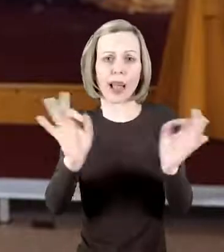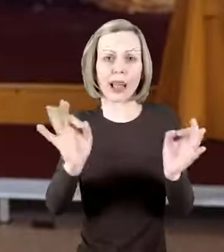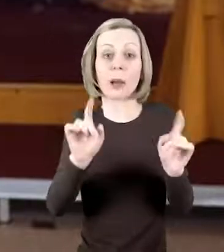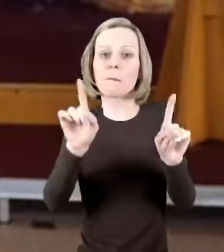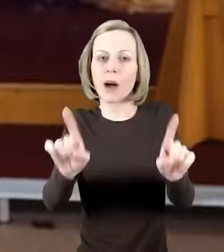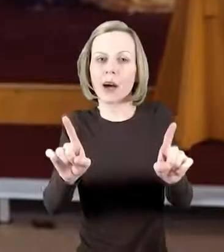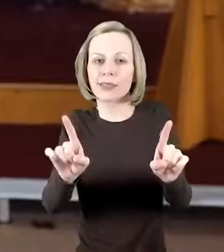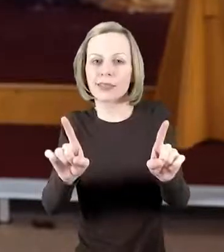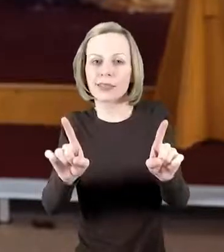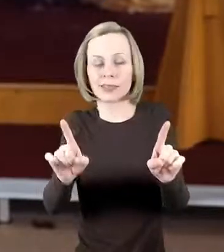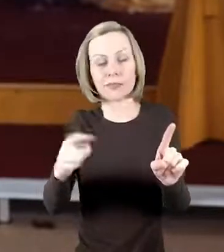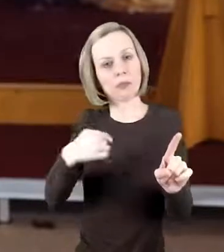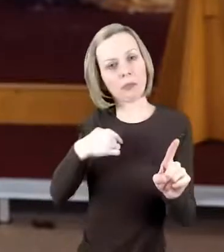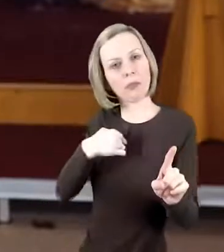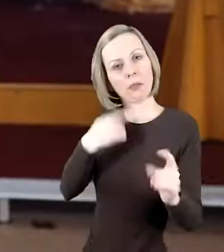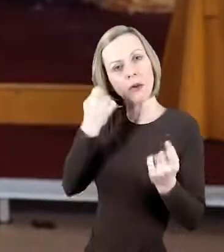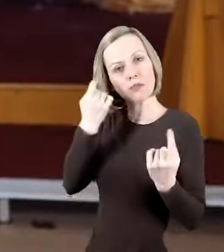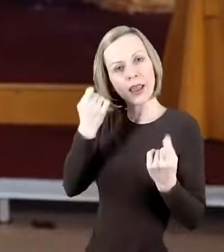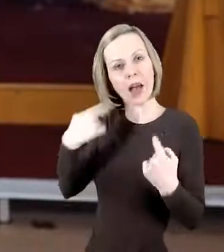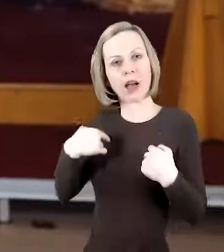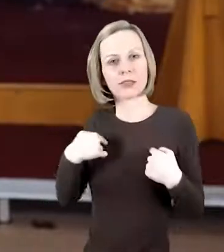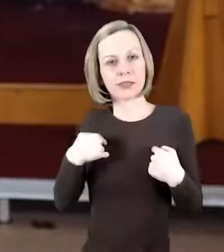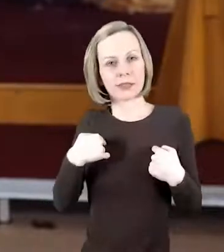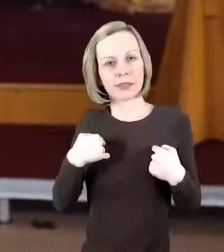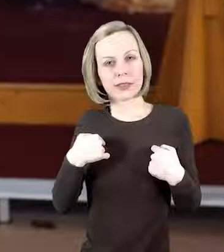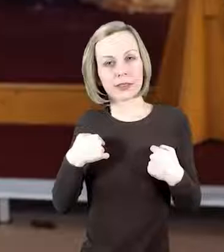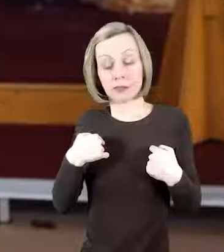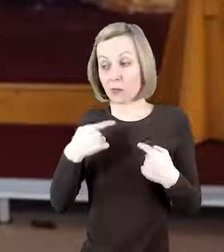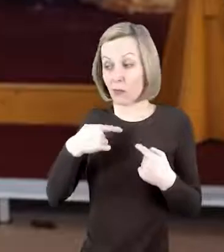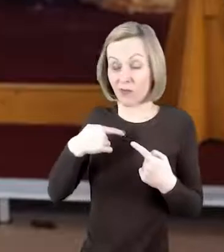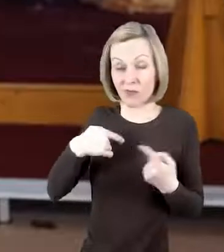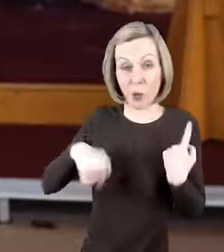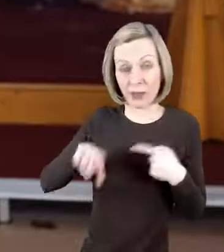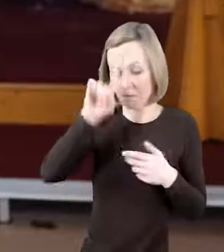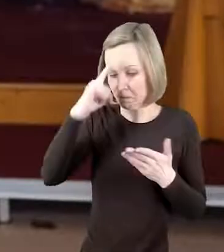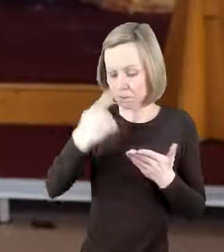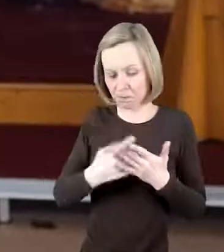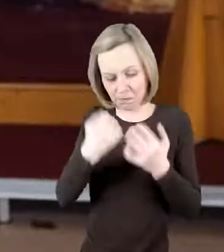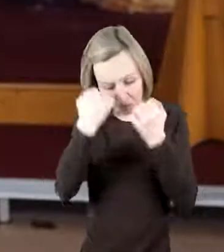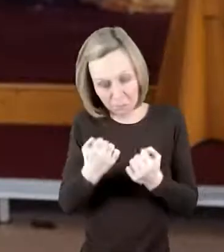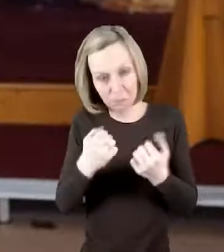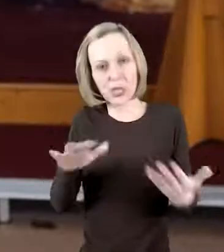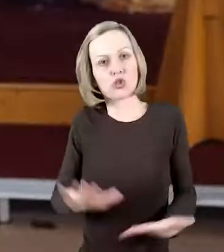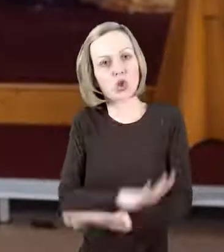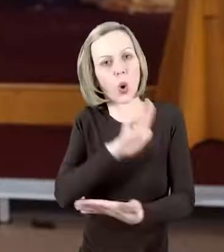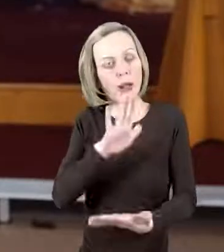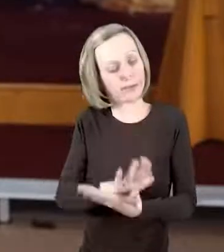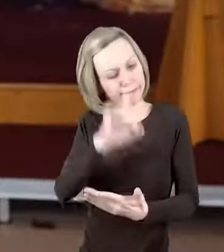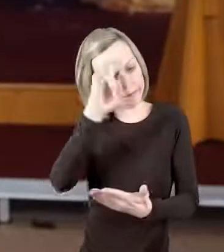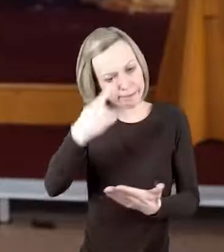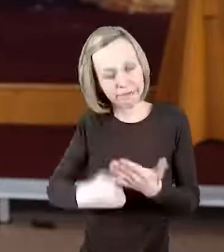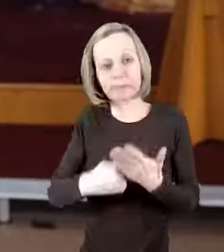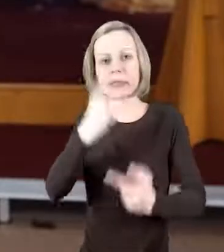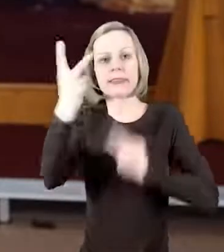joyful, but you know what? What I have found? I have found when we choose to be joyful, when we choose to